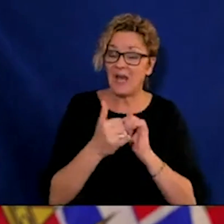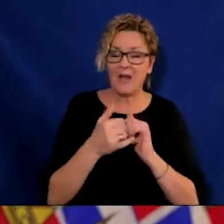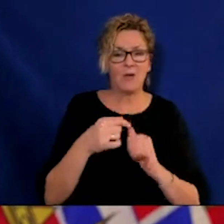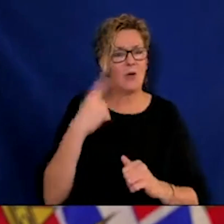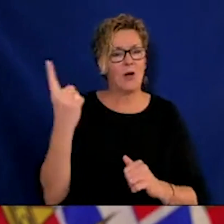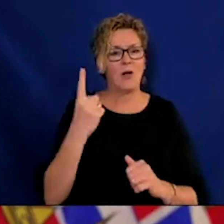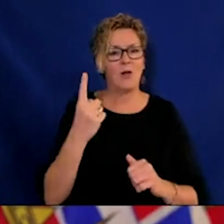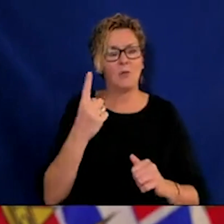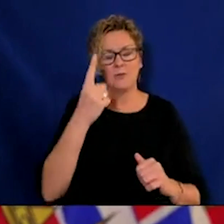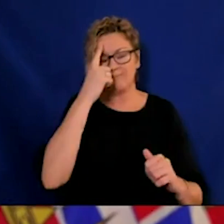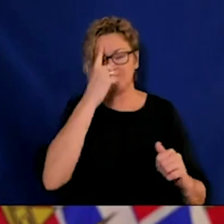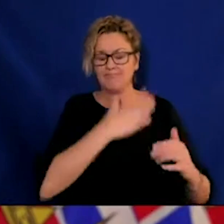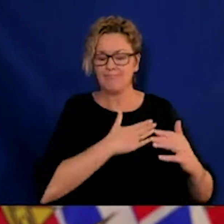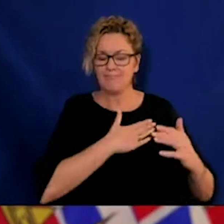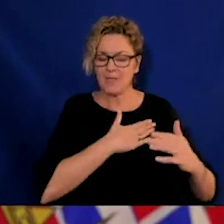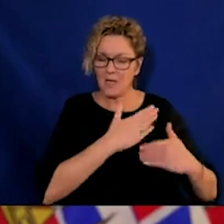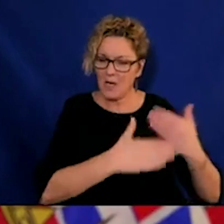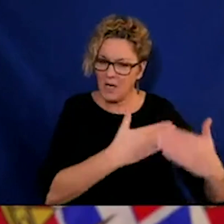Thank you.